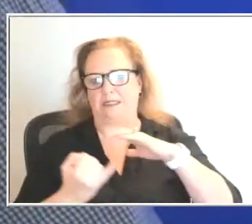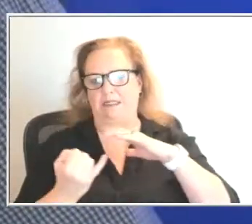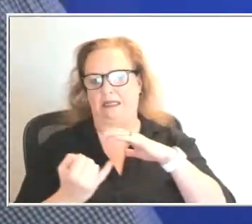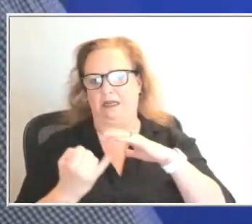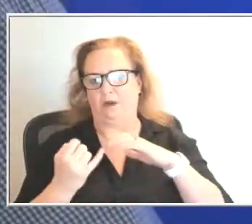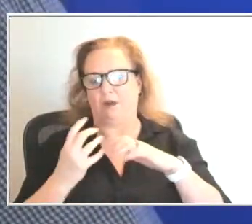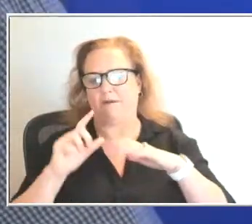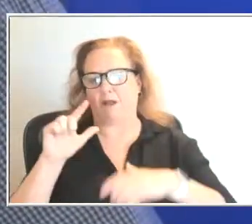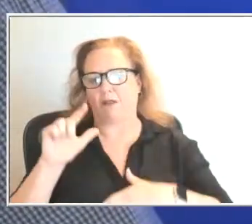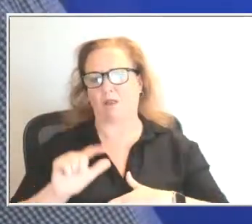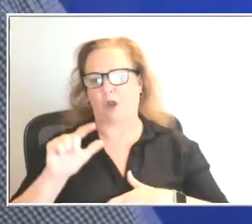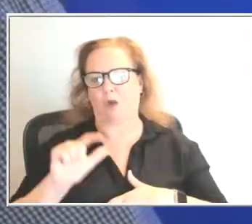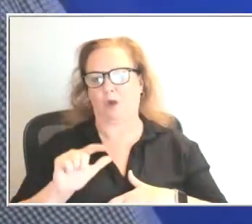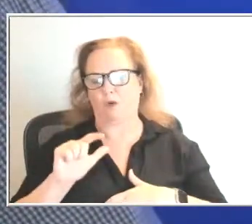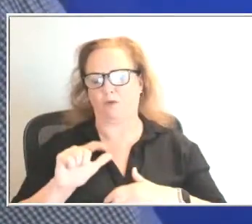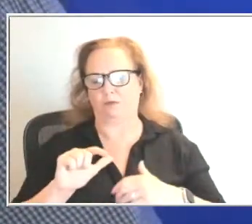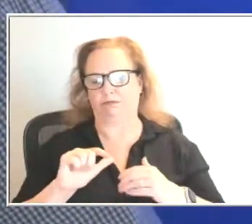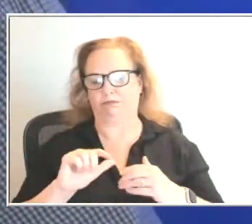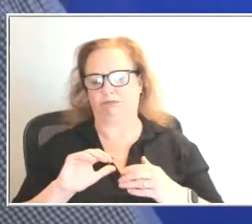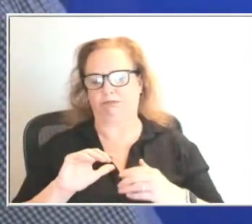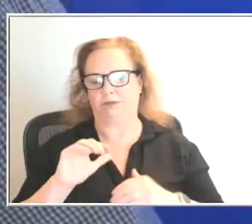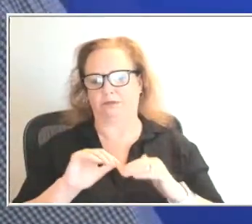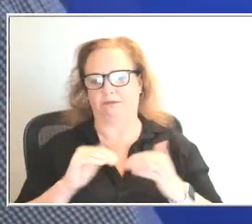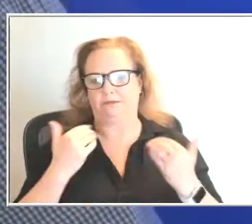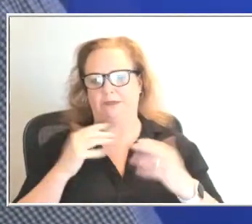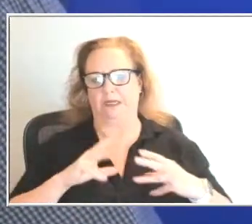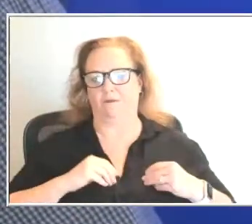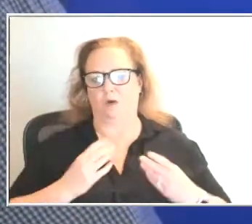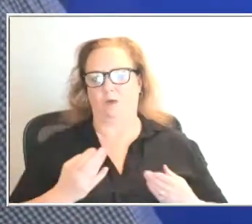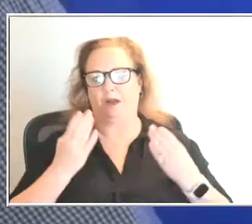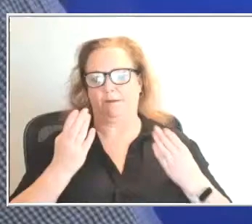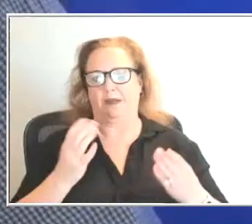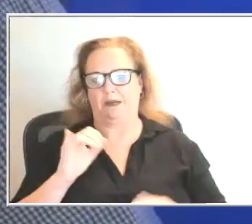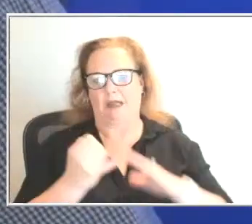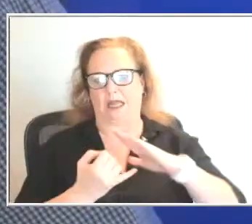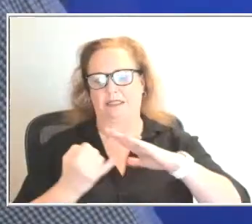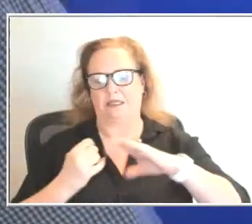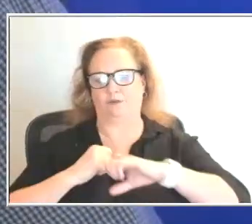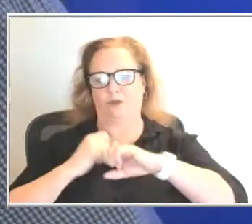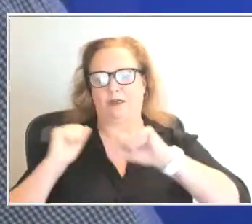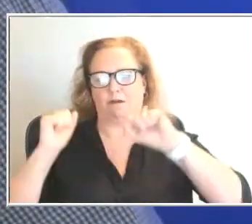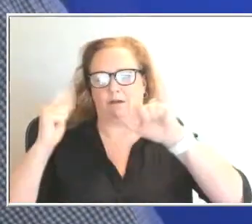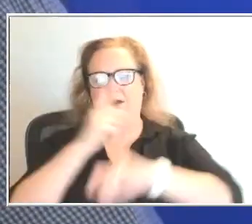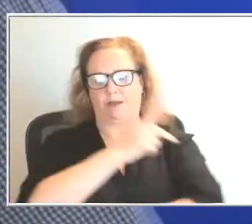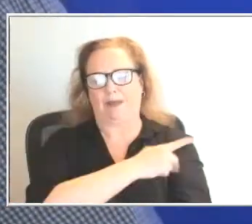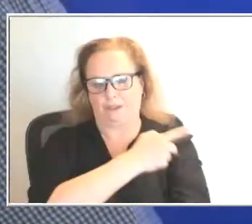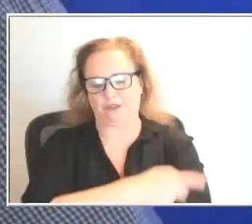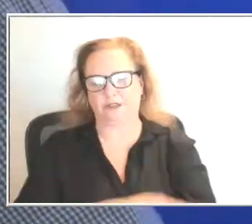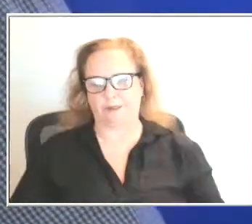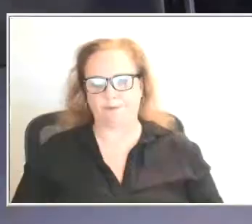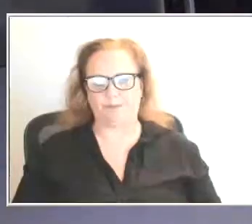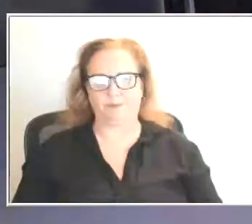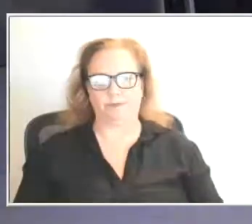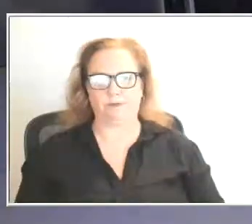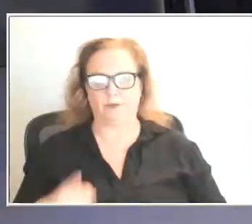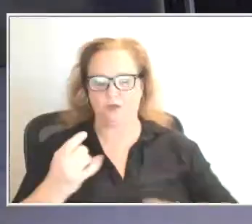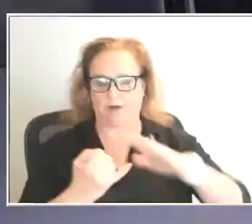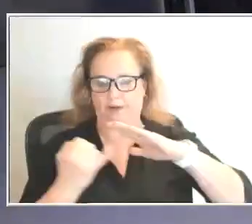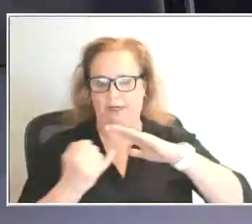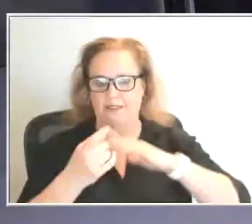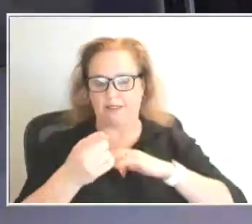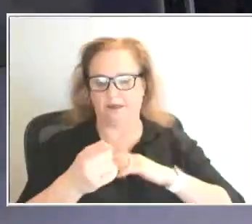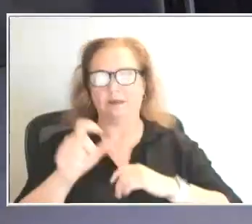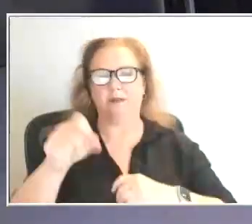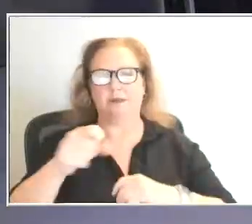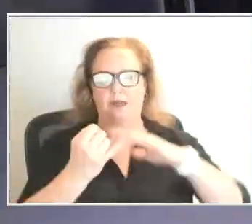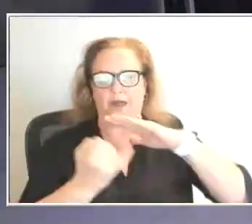low threshold in the hospital for recommending that isolation to protect all the patients that we have here. Did you ever have to be in isolation? I did. I don't